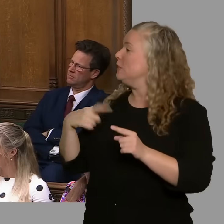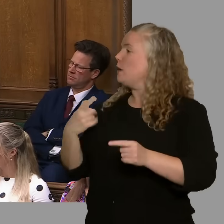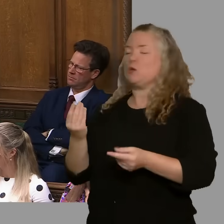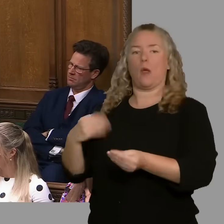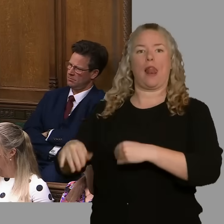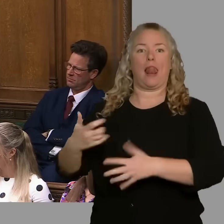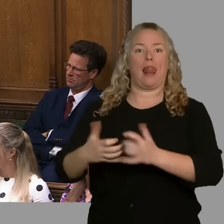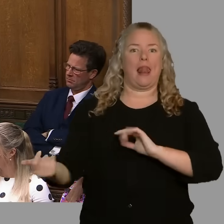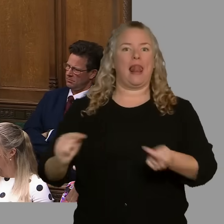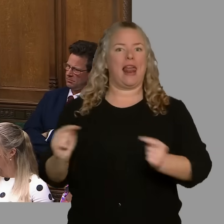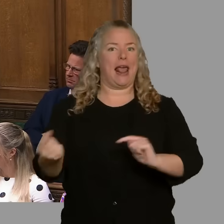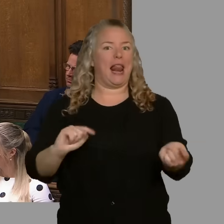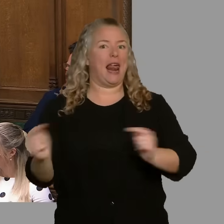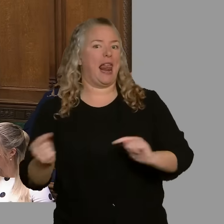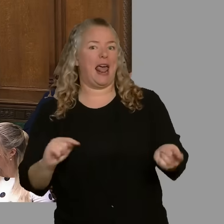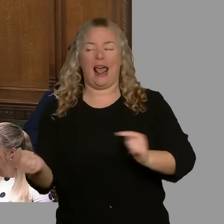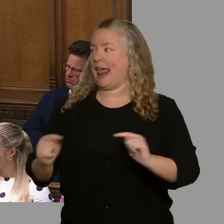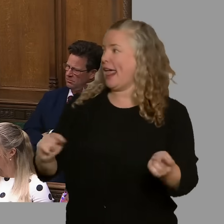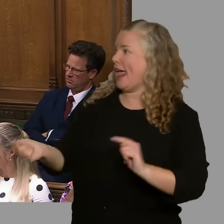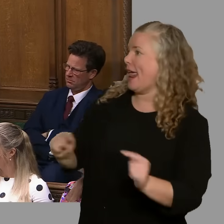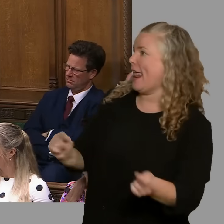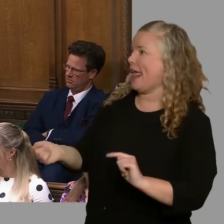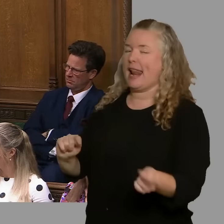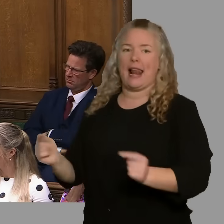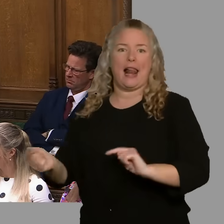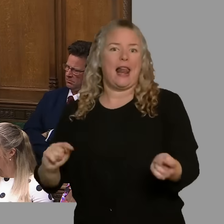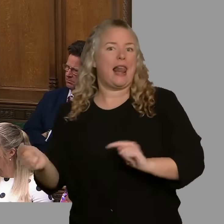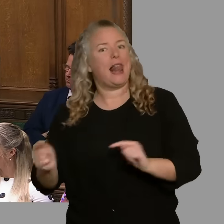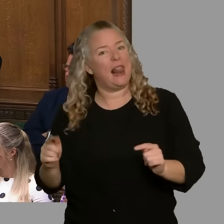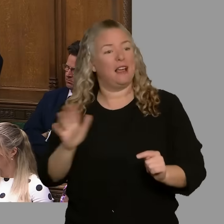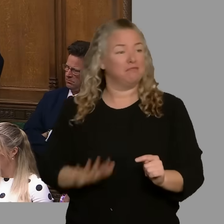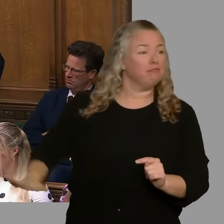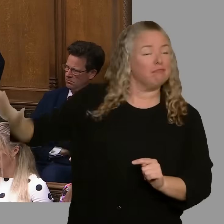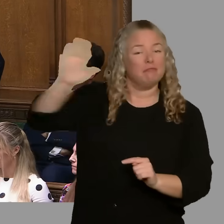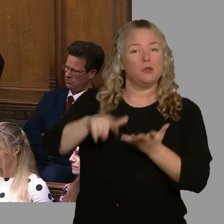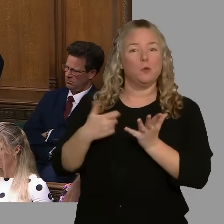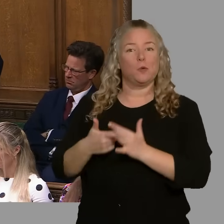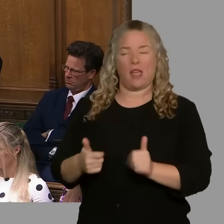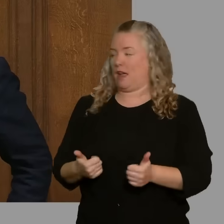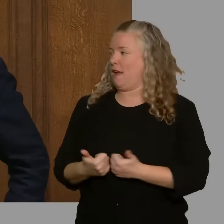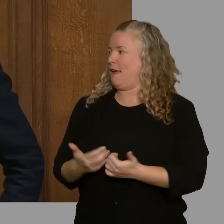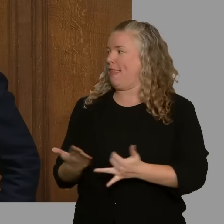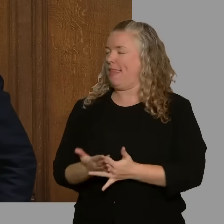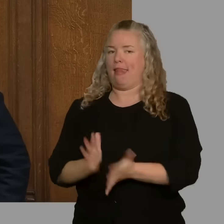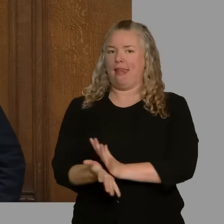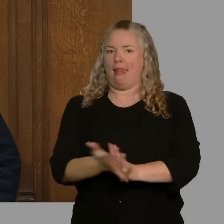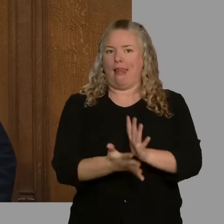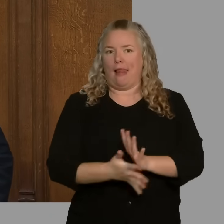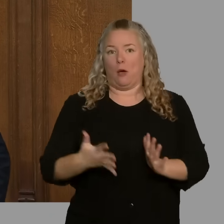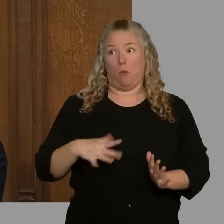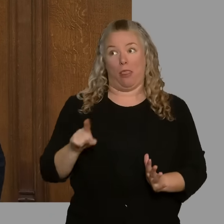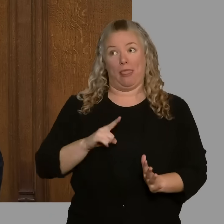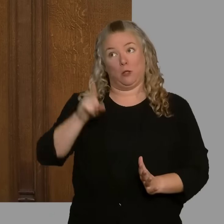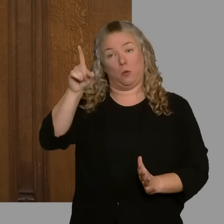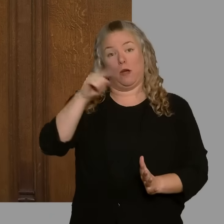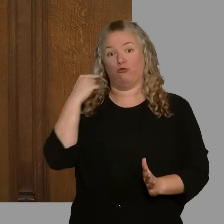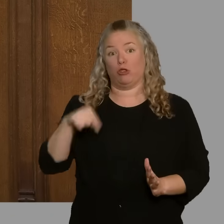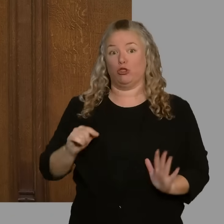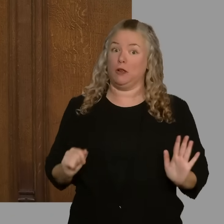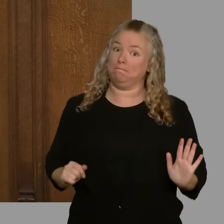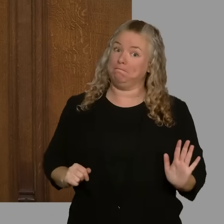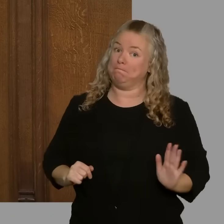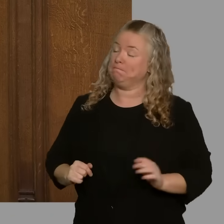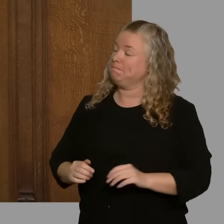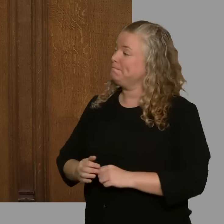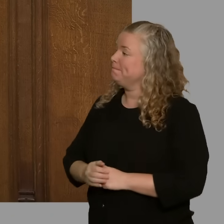Thank you, Mr. Speaker. The lines that we've heard from the government in recent days have been a conflation of fabricated stories,